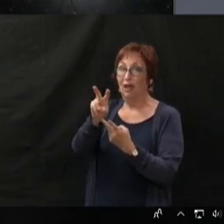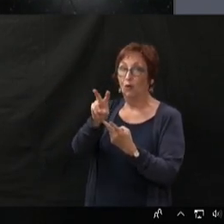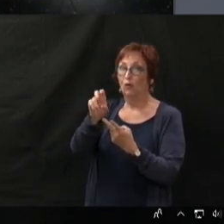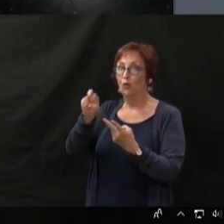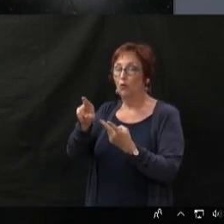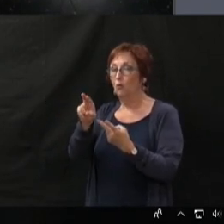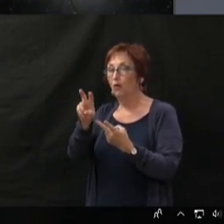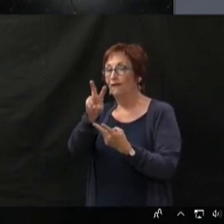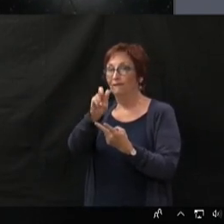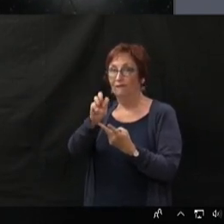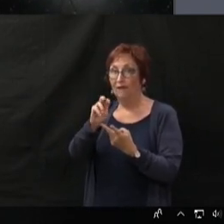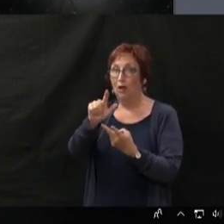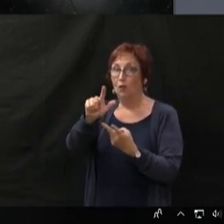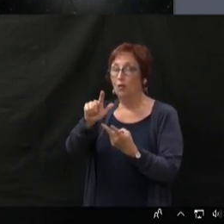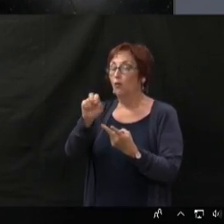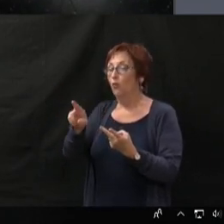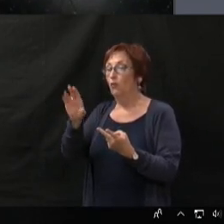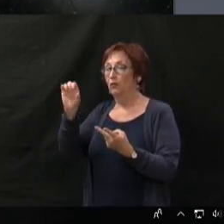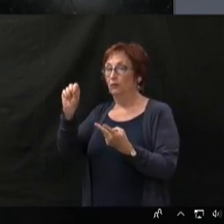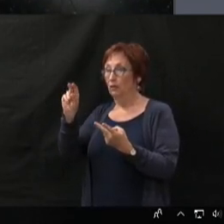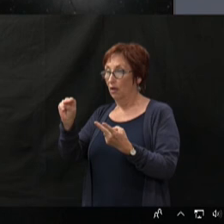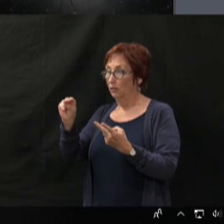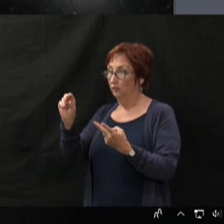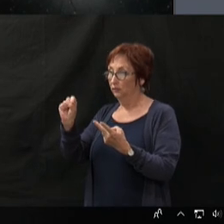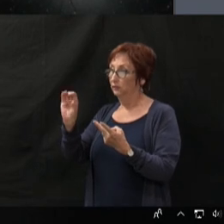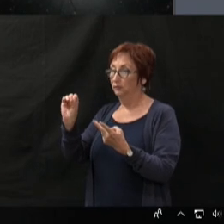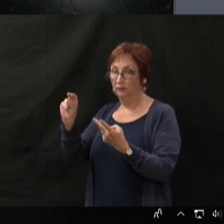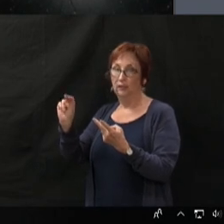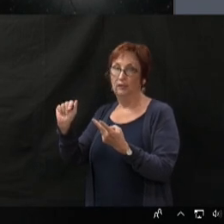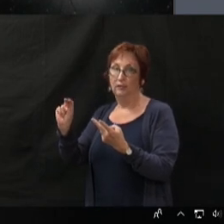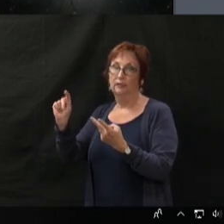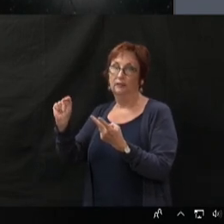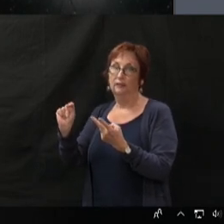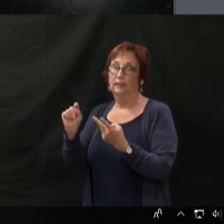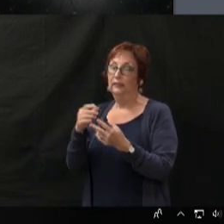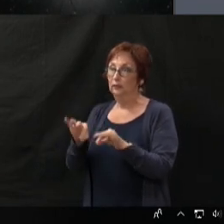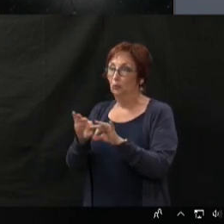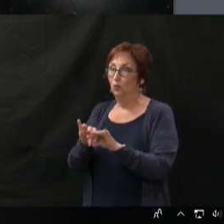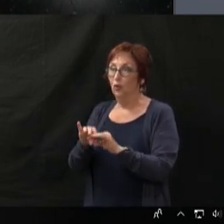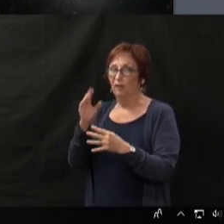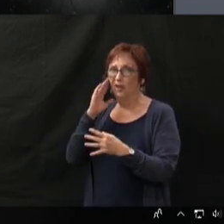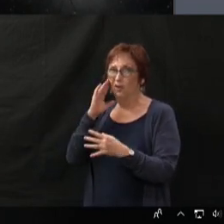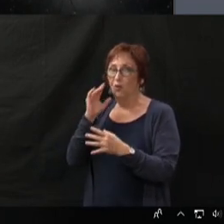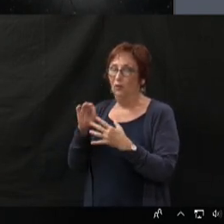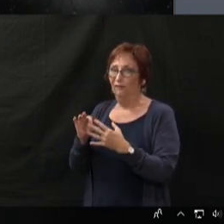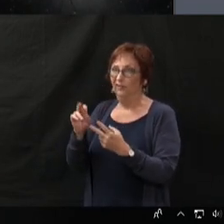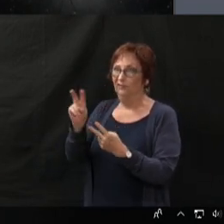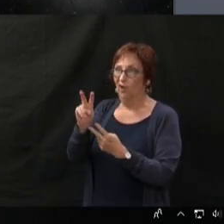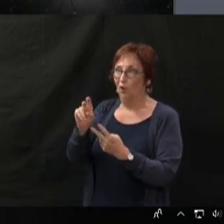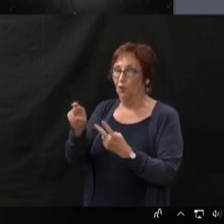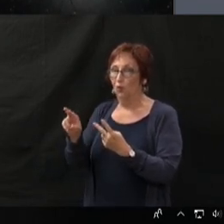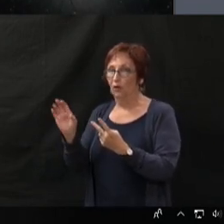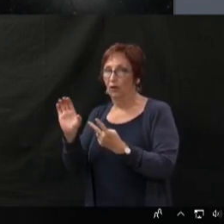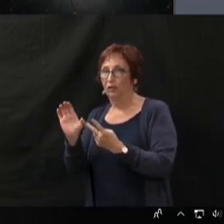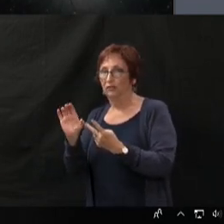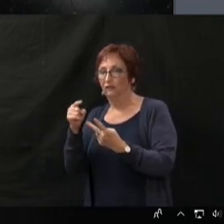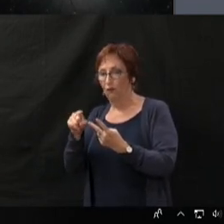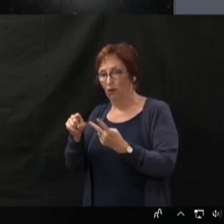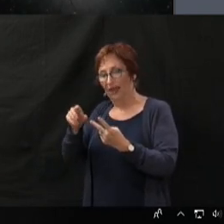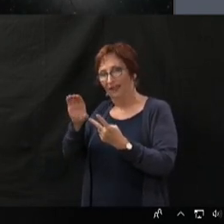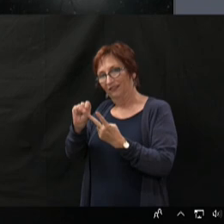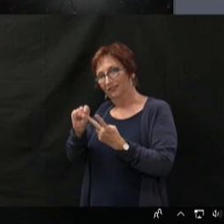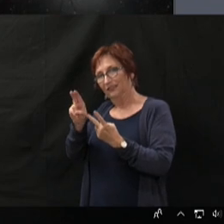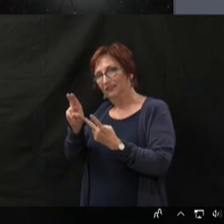you will find out why later. But it's important whether it's a vowel suffix or consonant suffix,